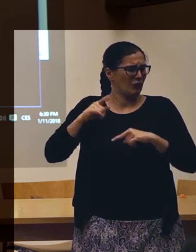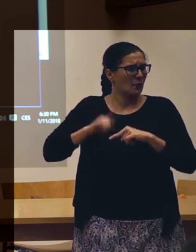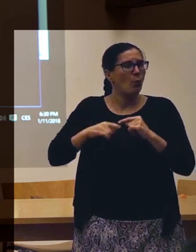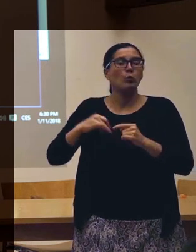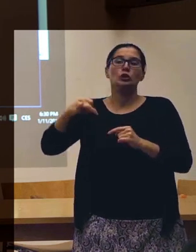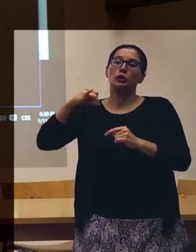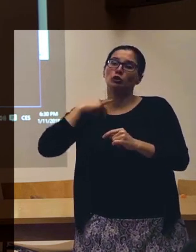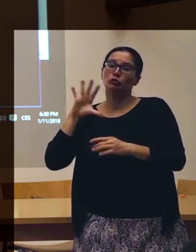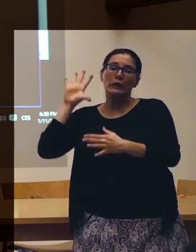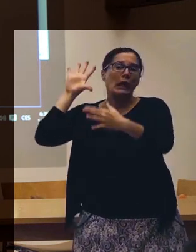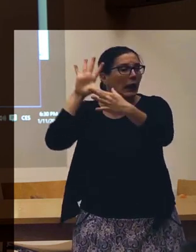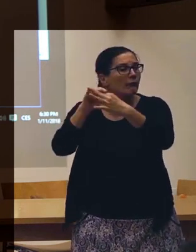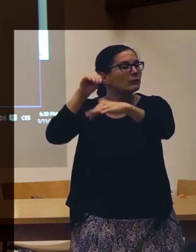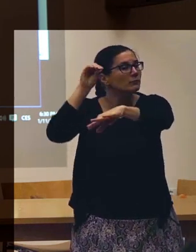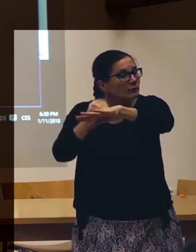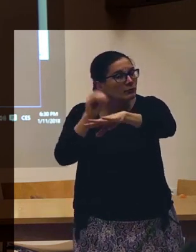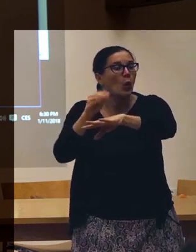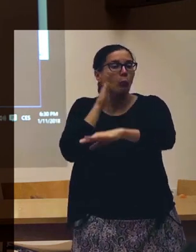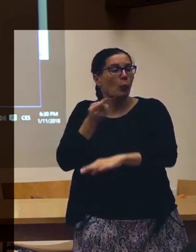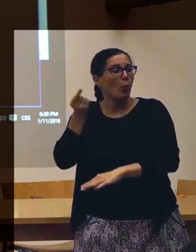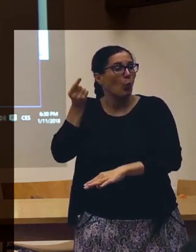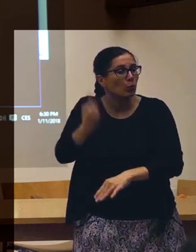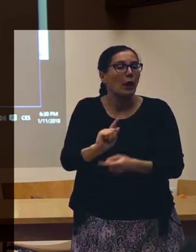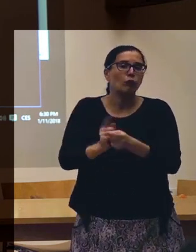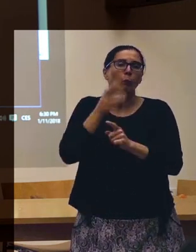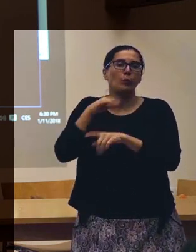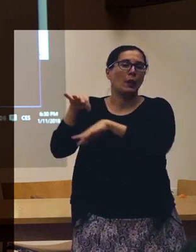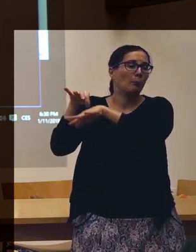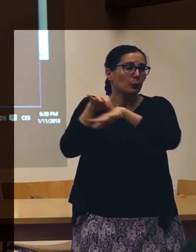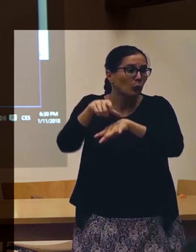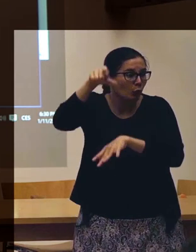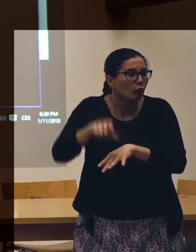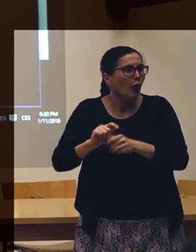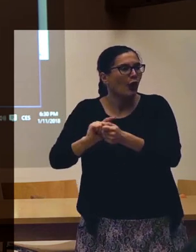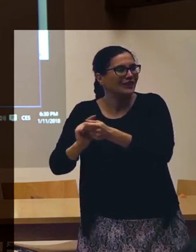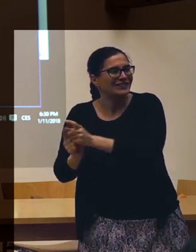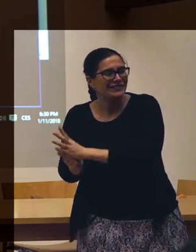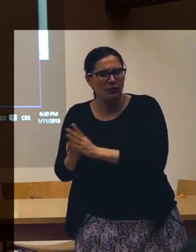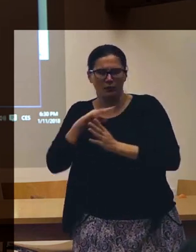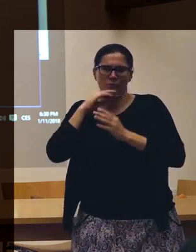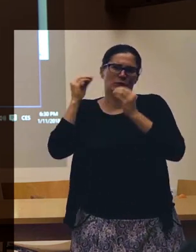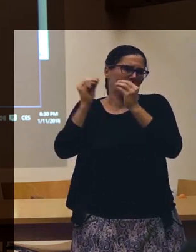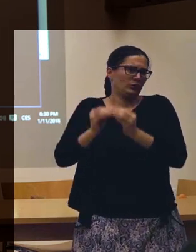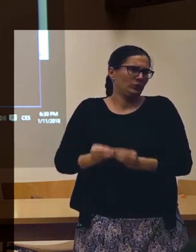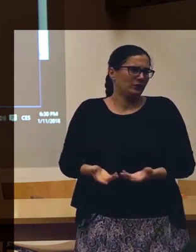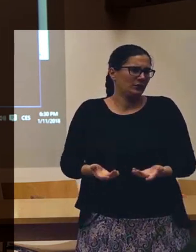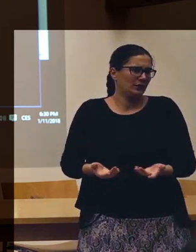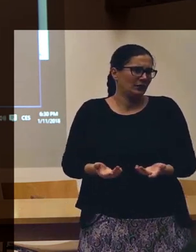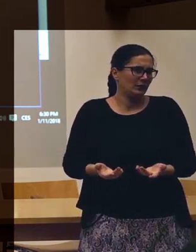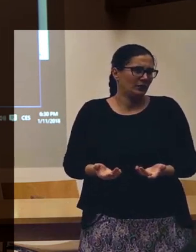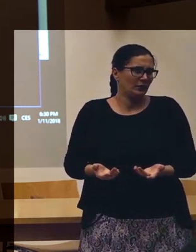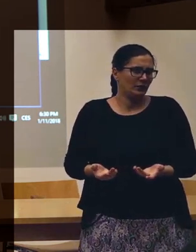advance or something like that, and it should be scheduled, and it should be confirmed